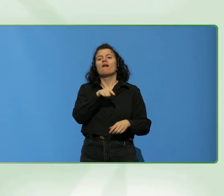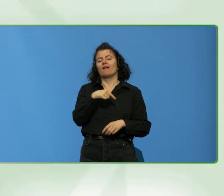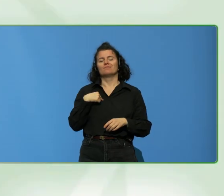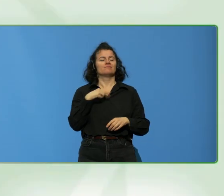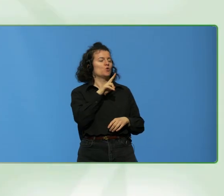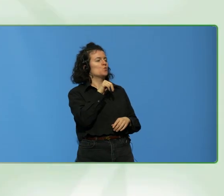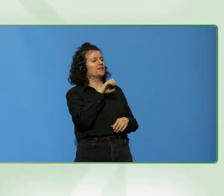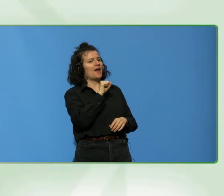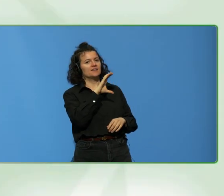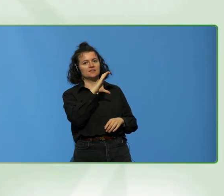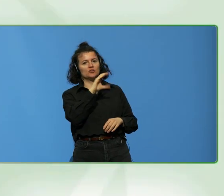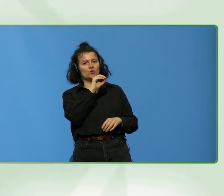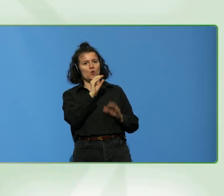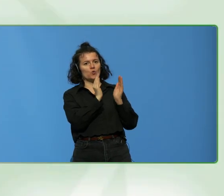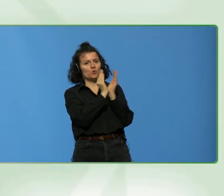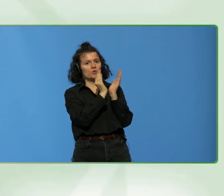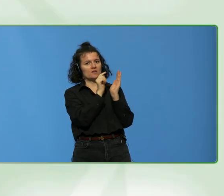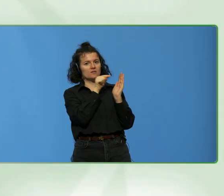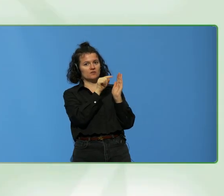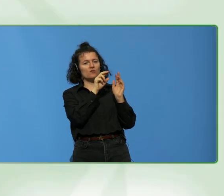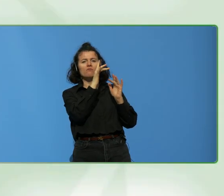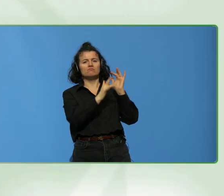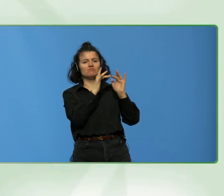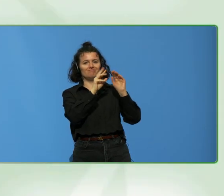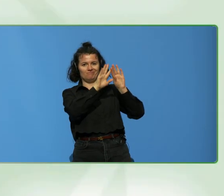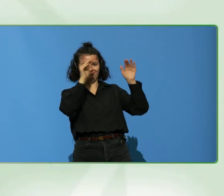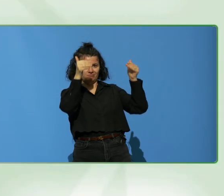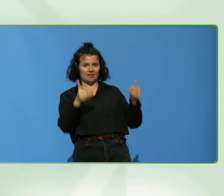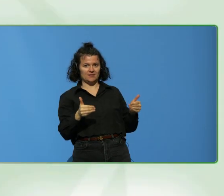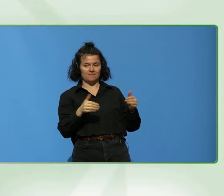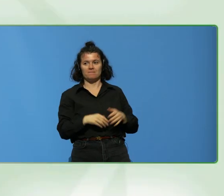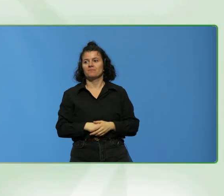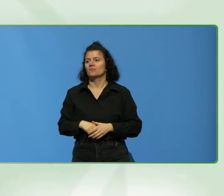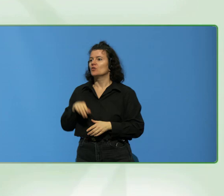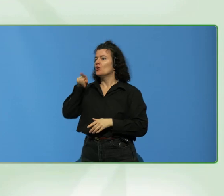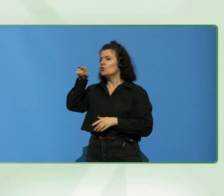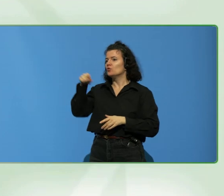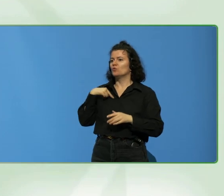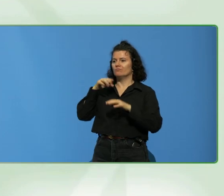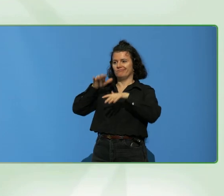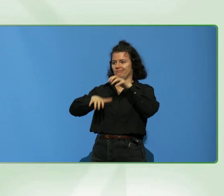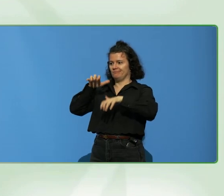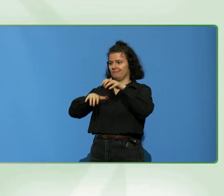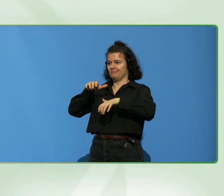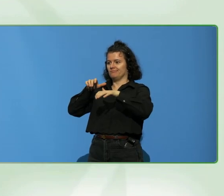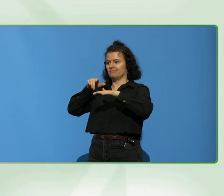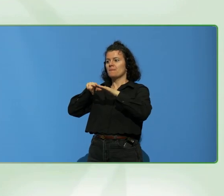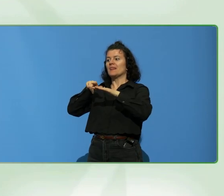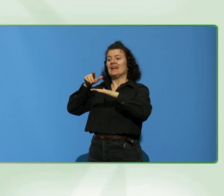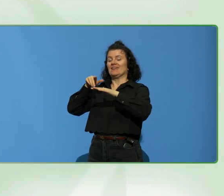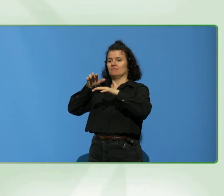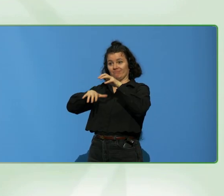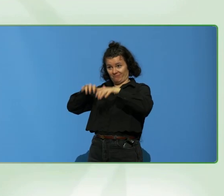well will be made available. Most certainly. So, using the search engine of your choice, disability, equality in media,